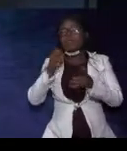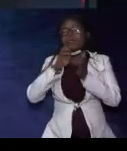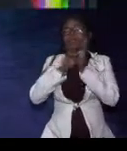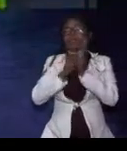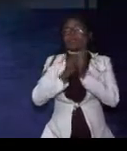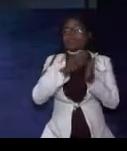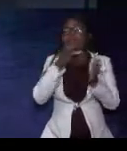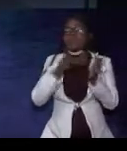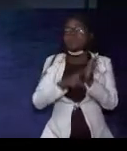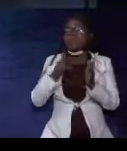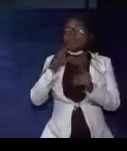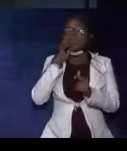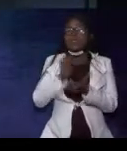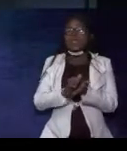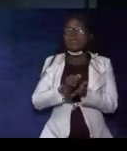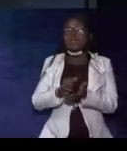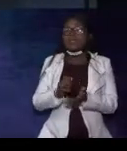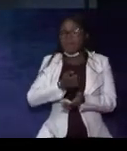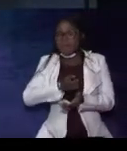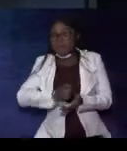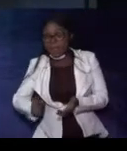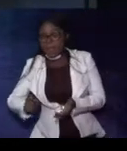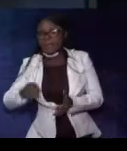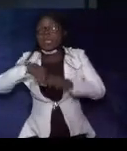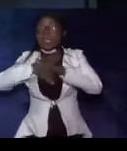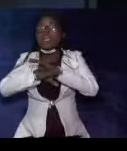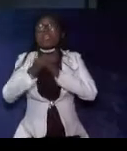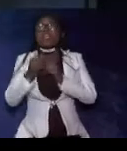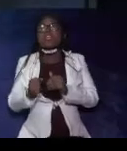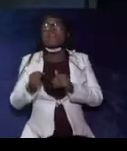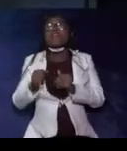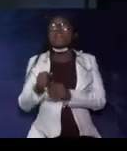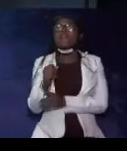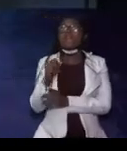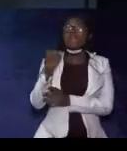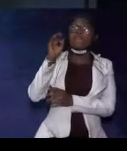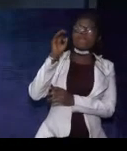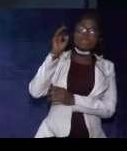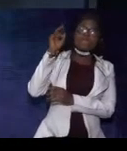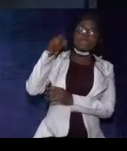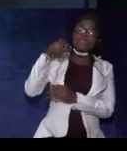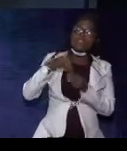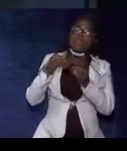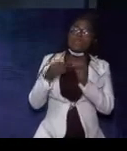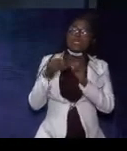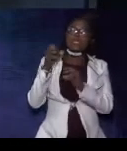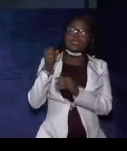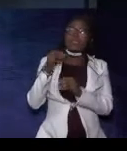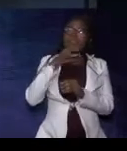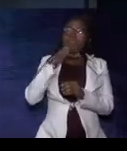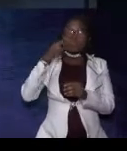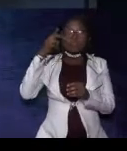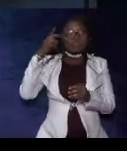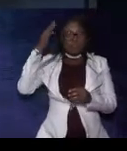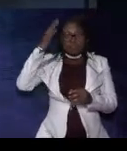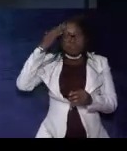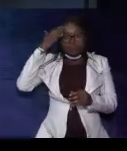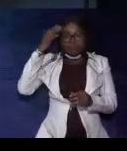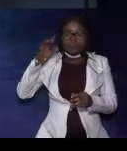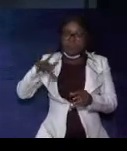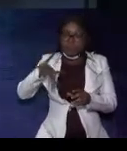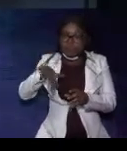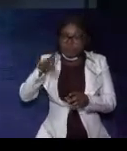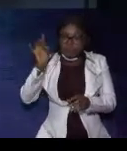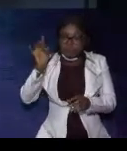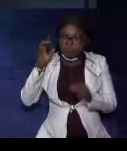easy. Let's take a look at another example. And this one says that we should write this in figure. So all you have to do,